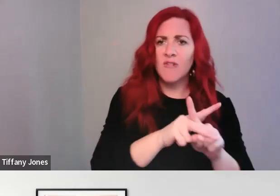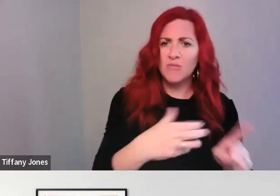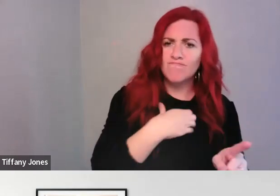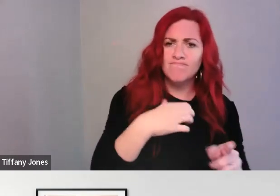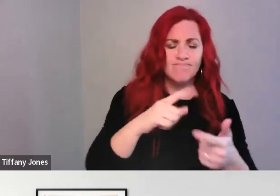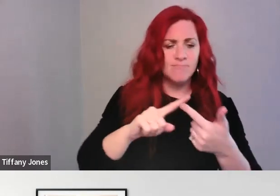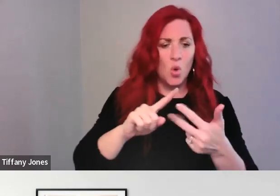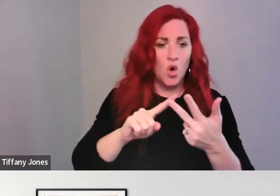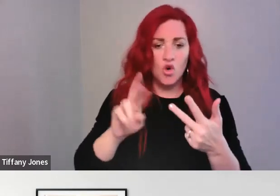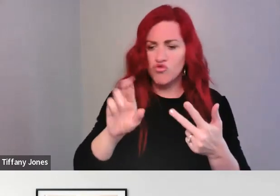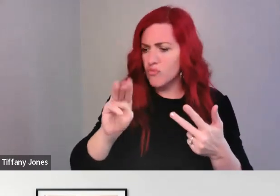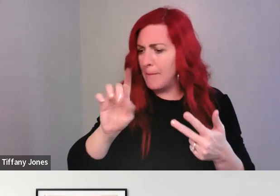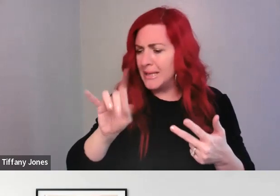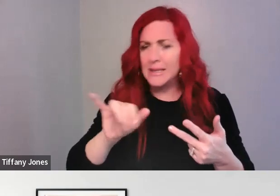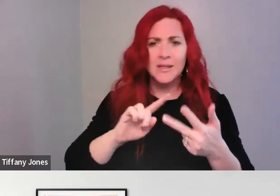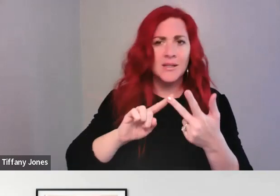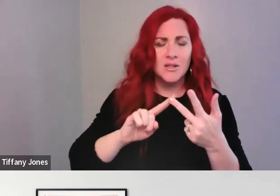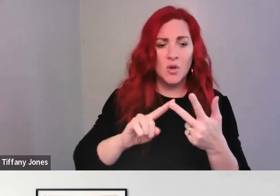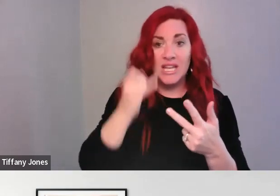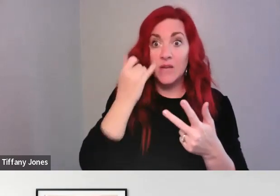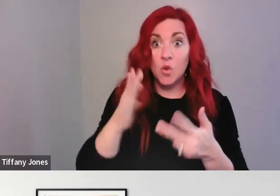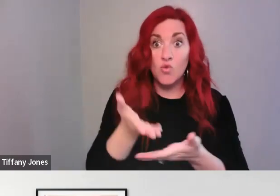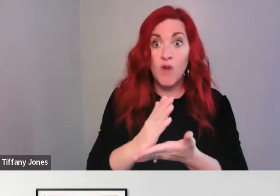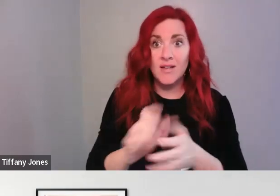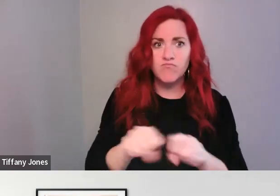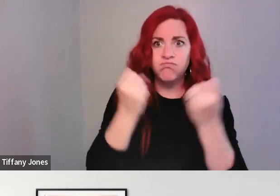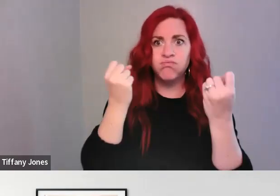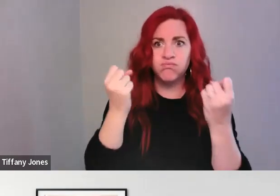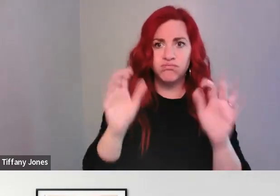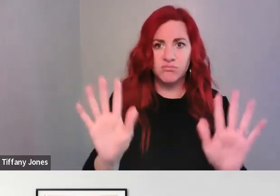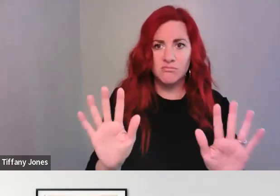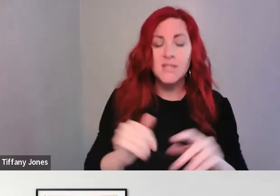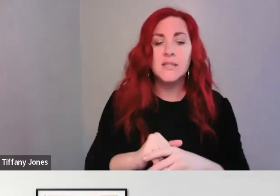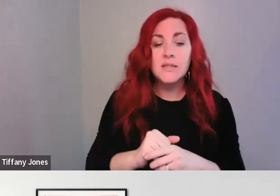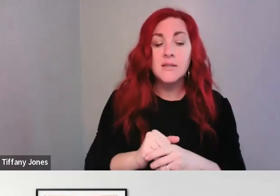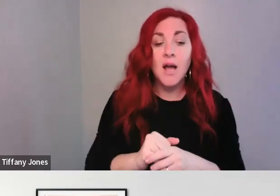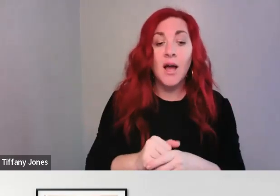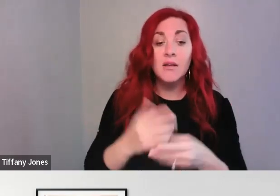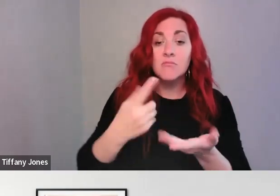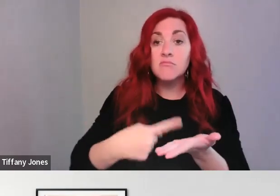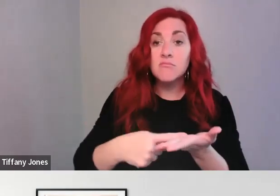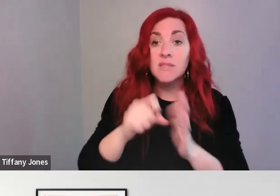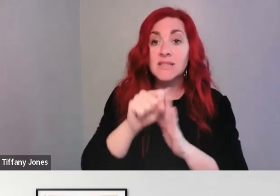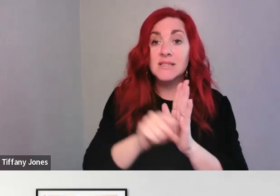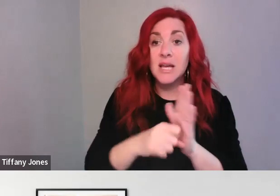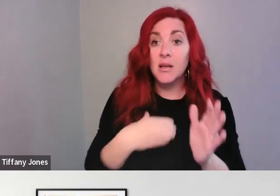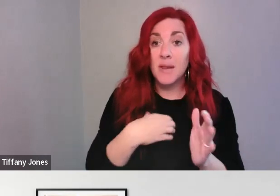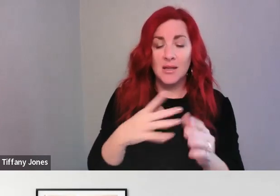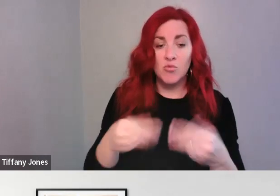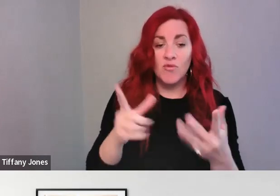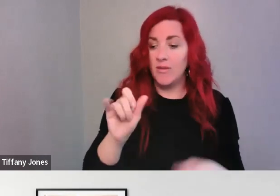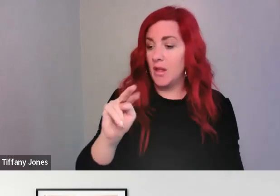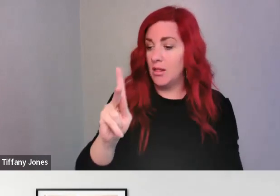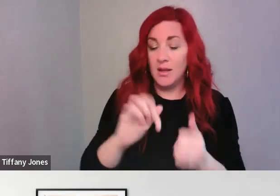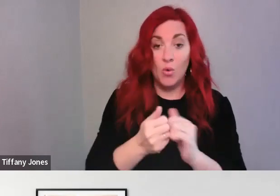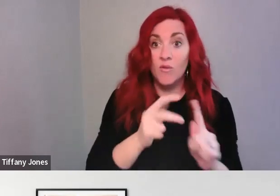remedy or redress if your rights are being violated. So I went over the state complaint. I gave you the link for how to file that complaint